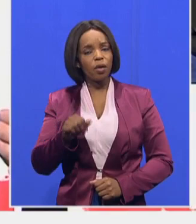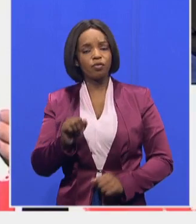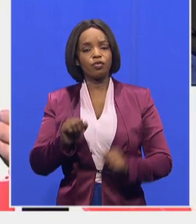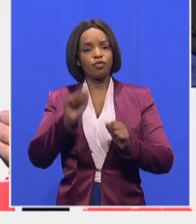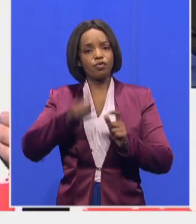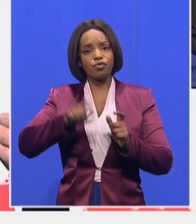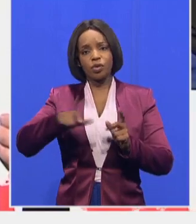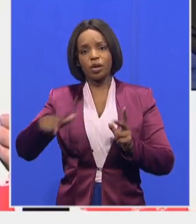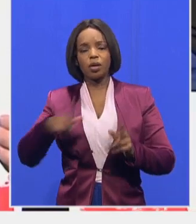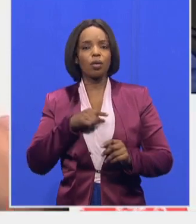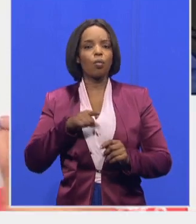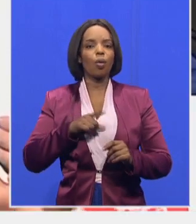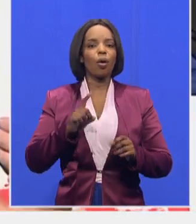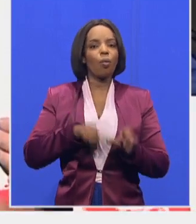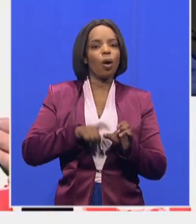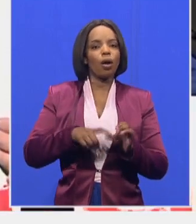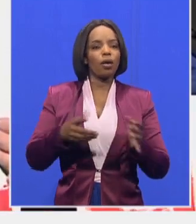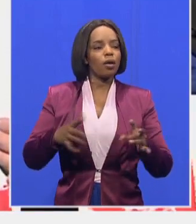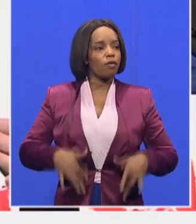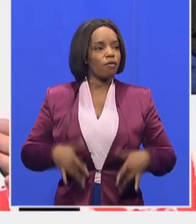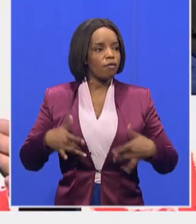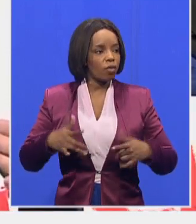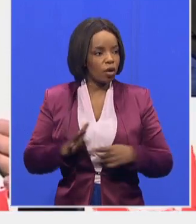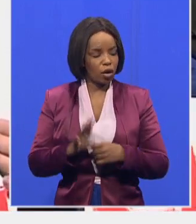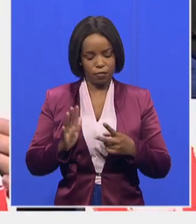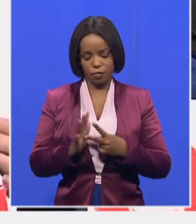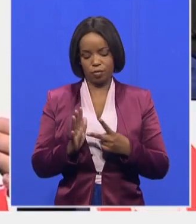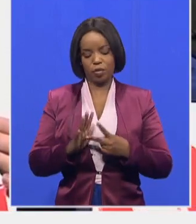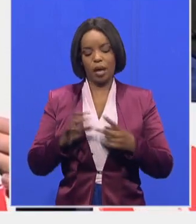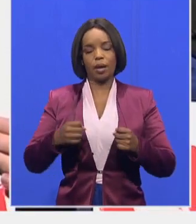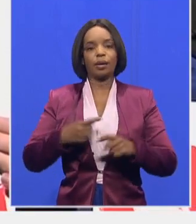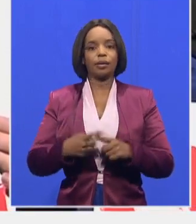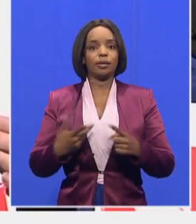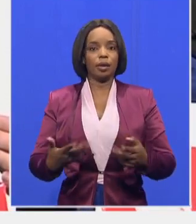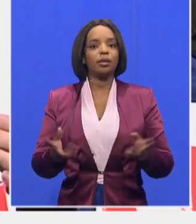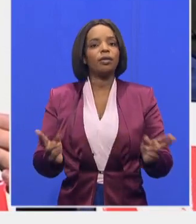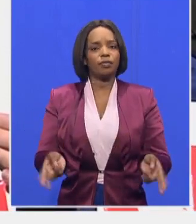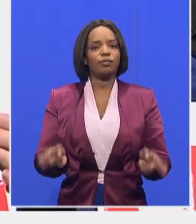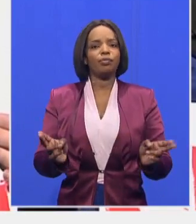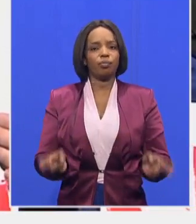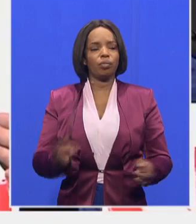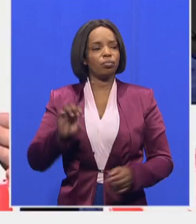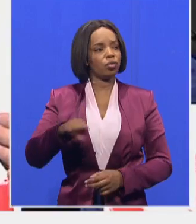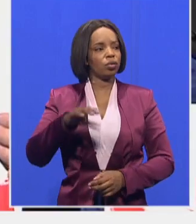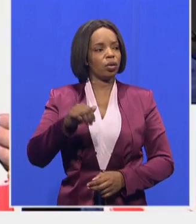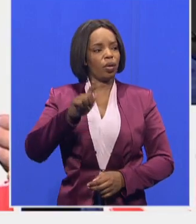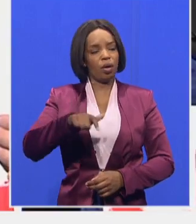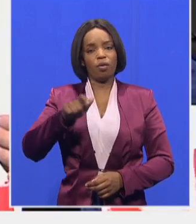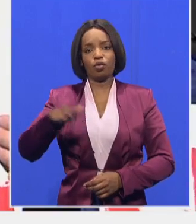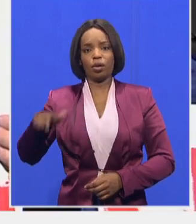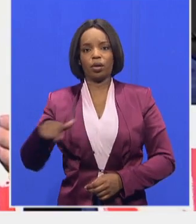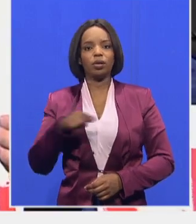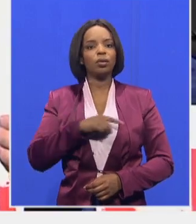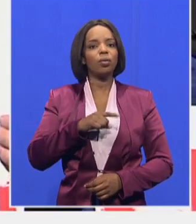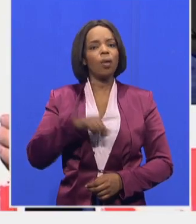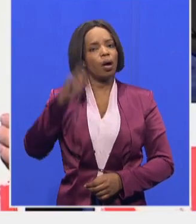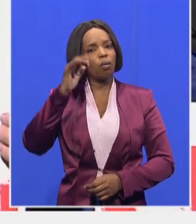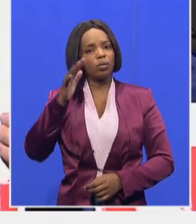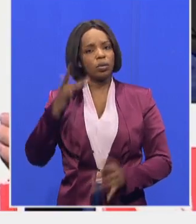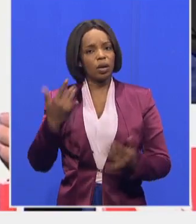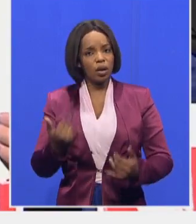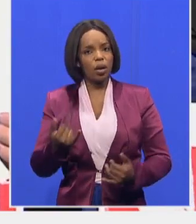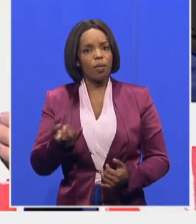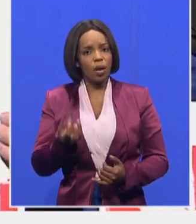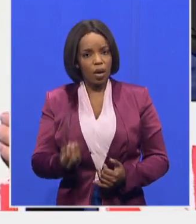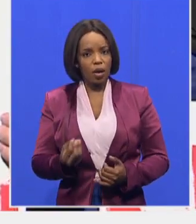between the quality of life between the executive and ordinary South Africans, considering the plight of many South Africans in this country right now who